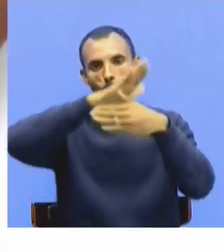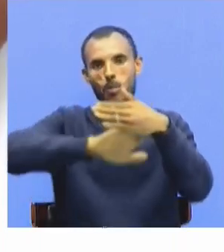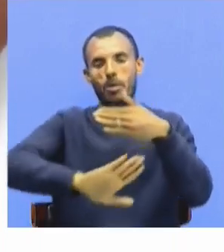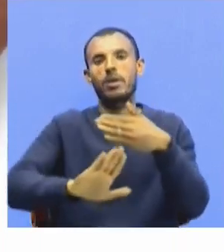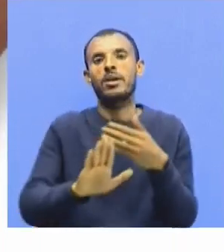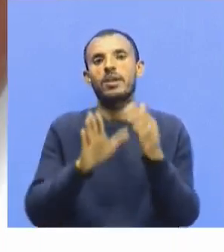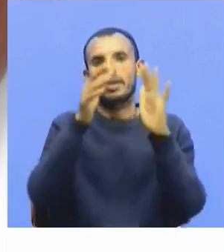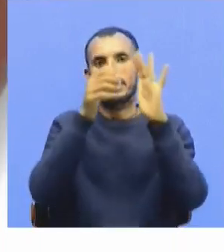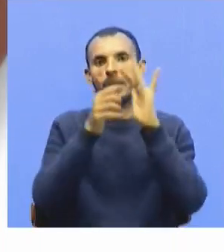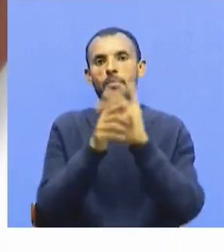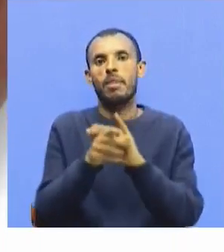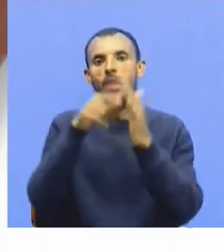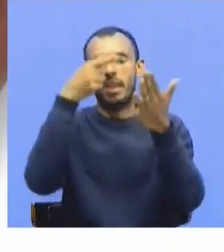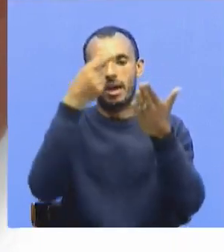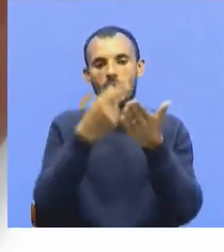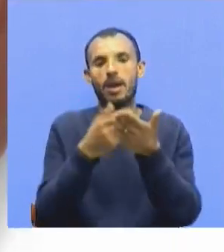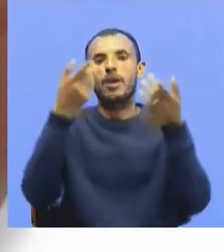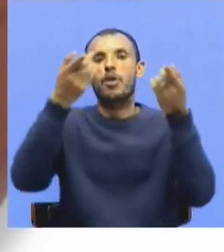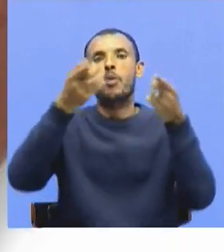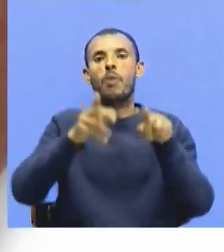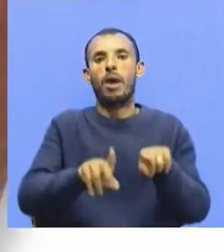here, when